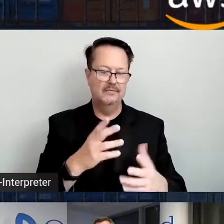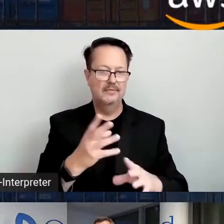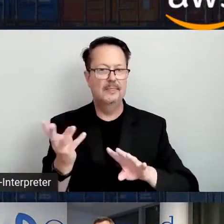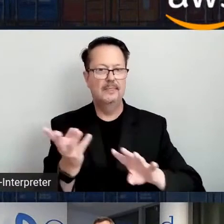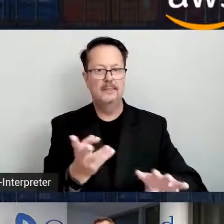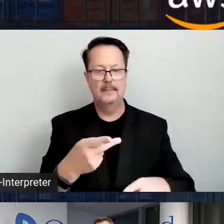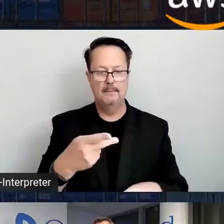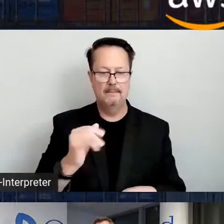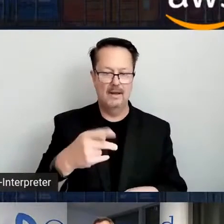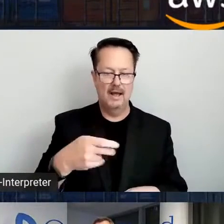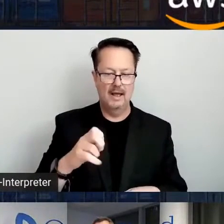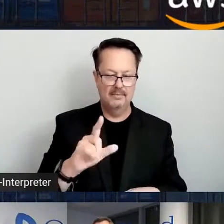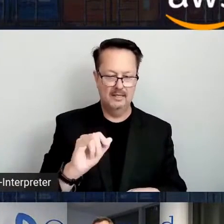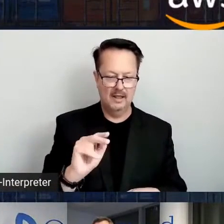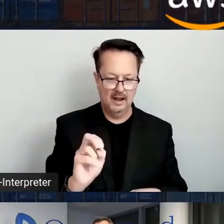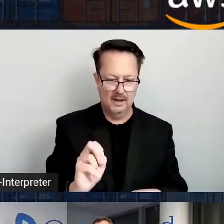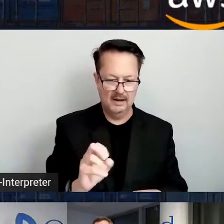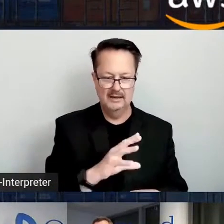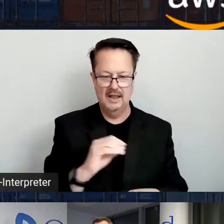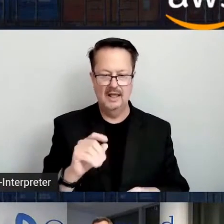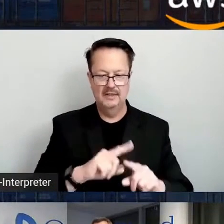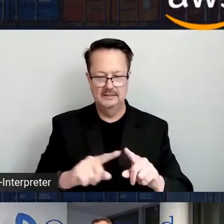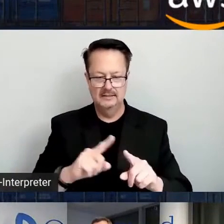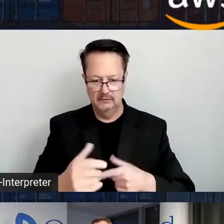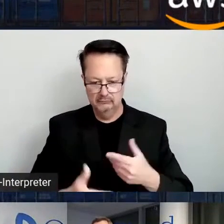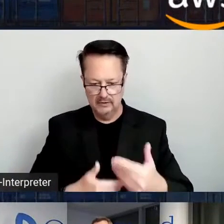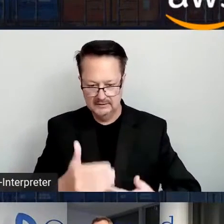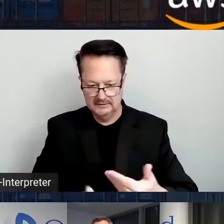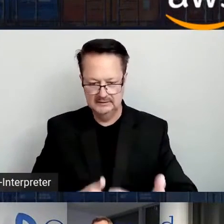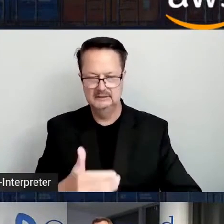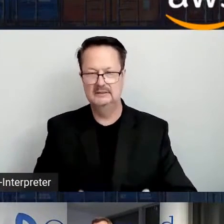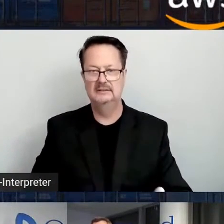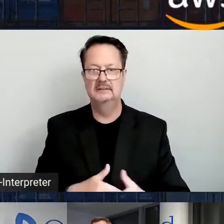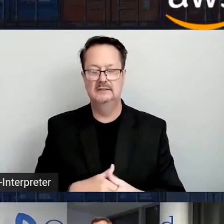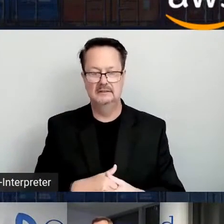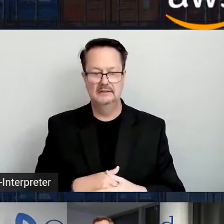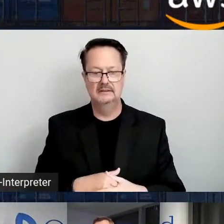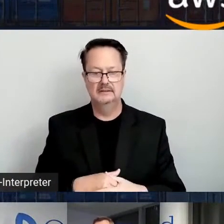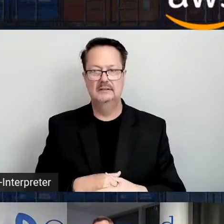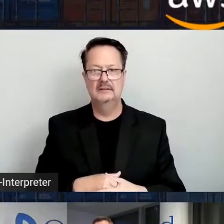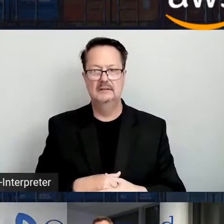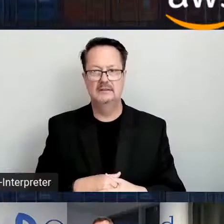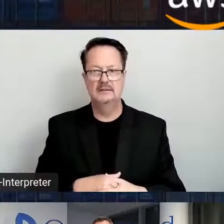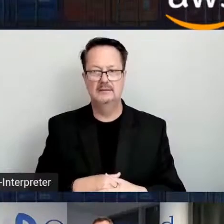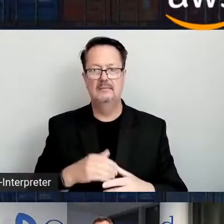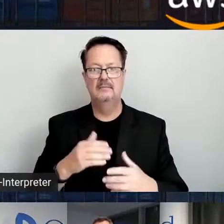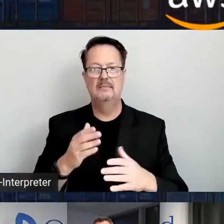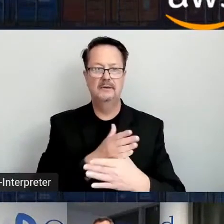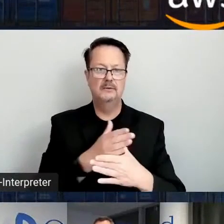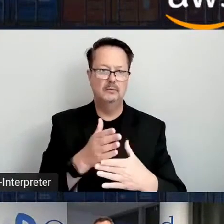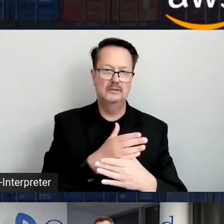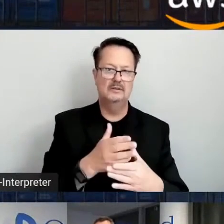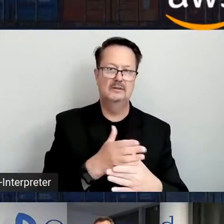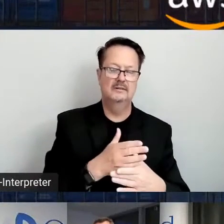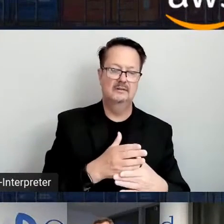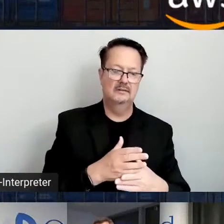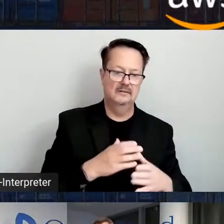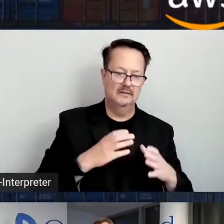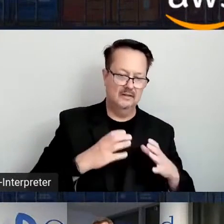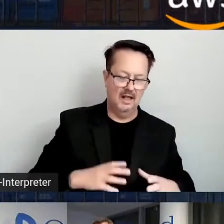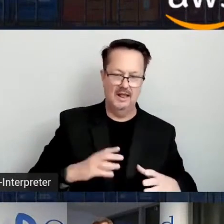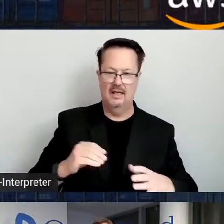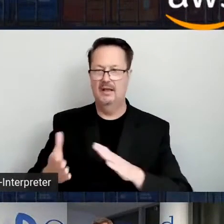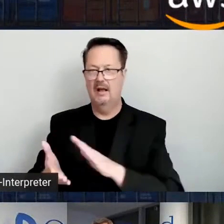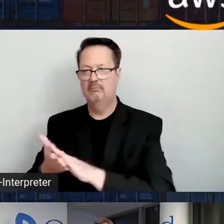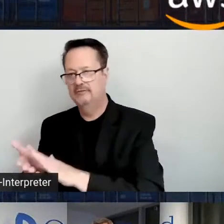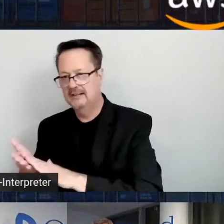the different processes and way of working we have between our development team and the operations. And